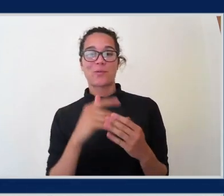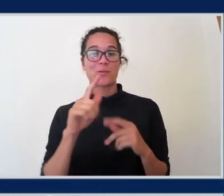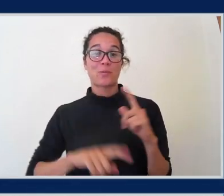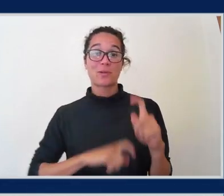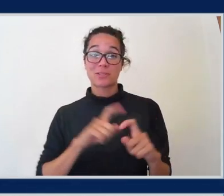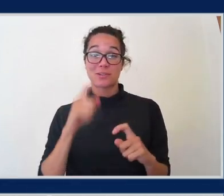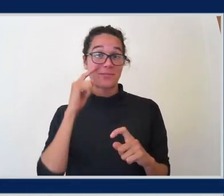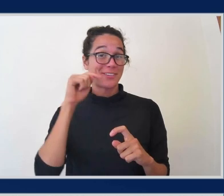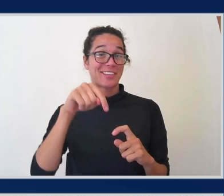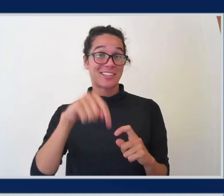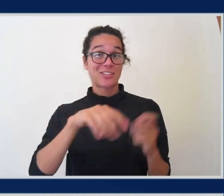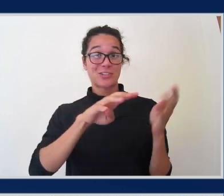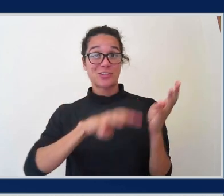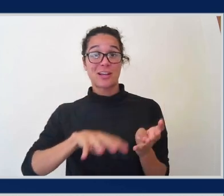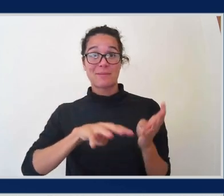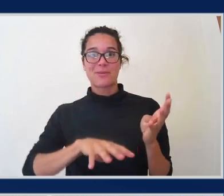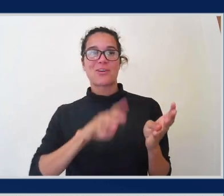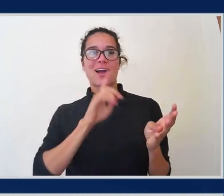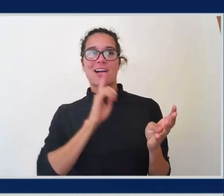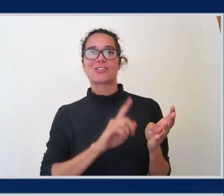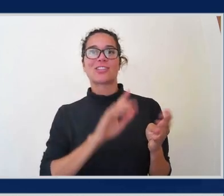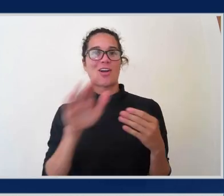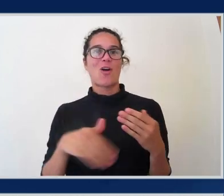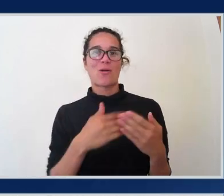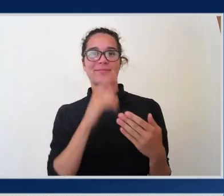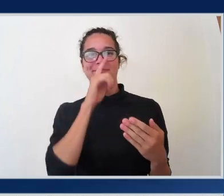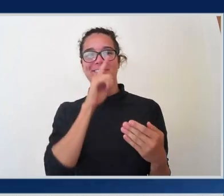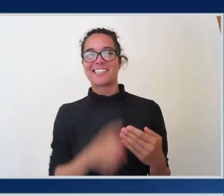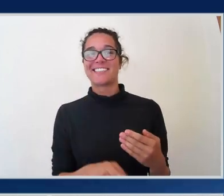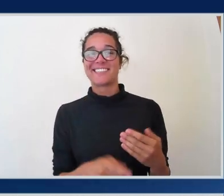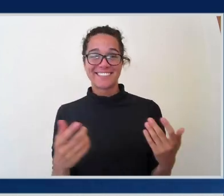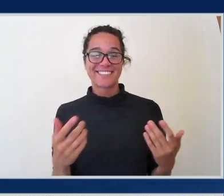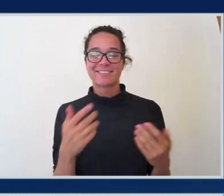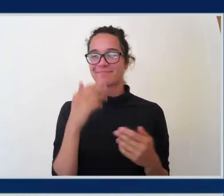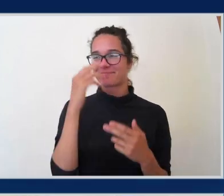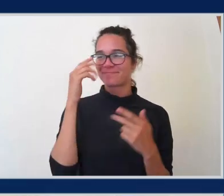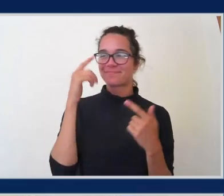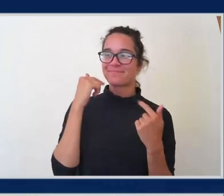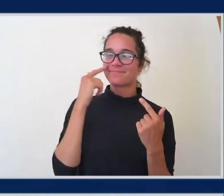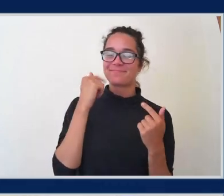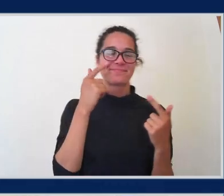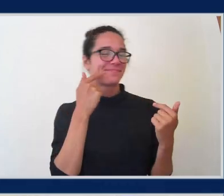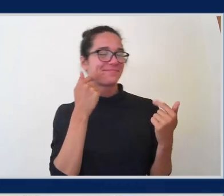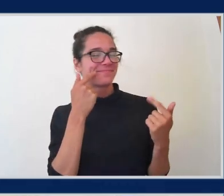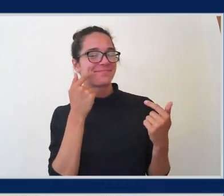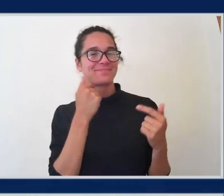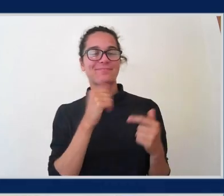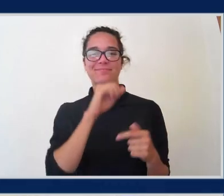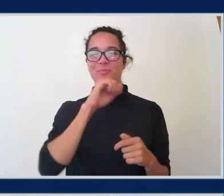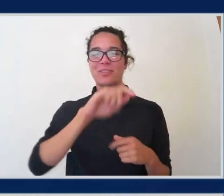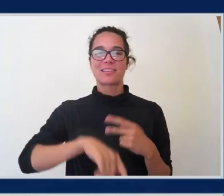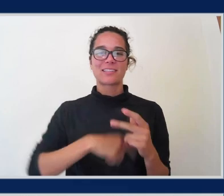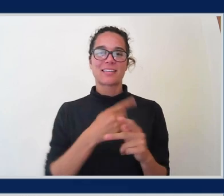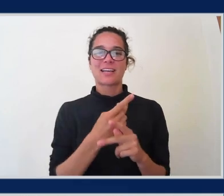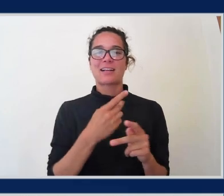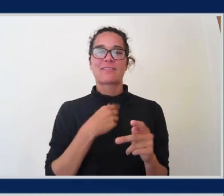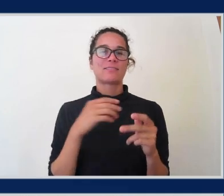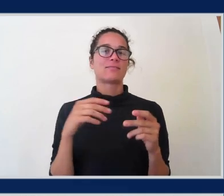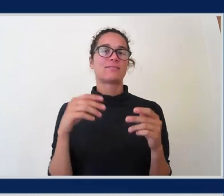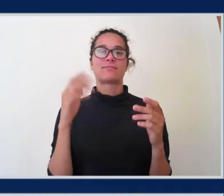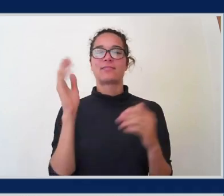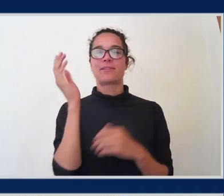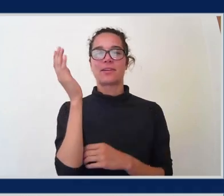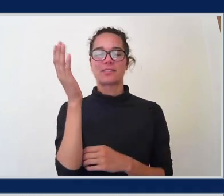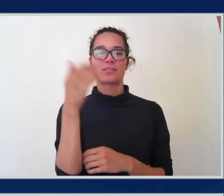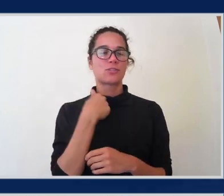this stream are genuine coming from me as far as Threat Composer goes. I love these kinds of events because you learn so much, and just watching on air and the things like